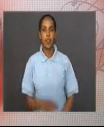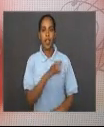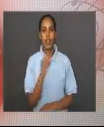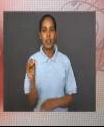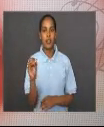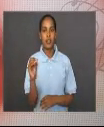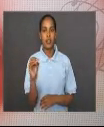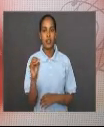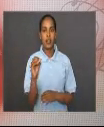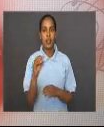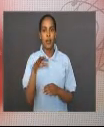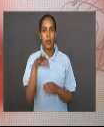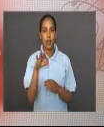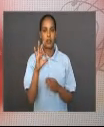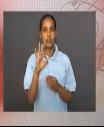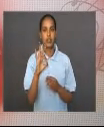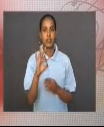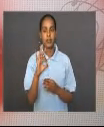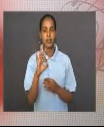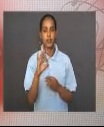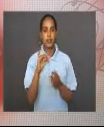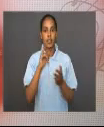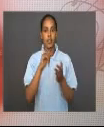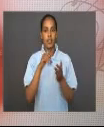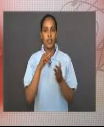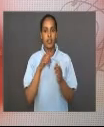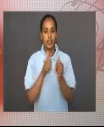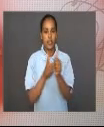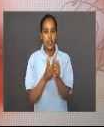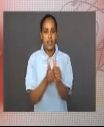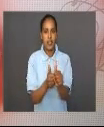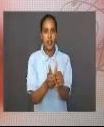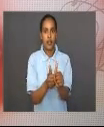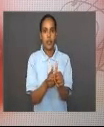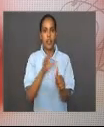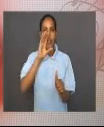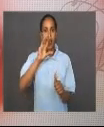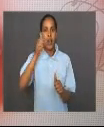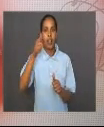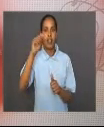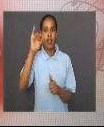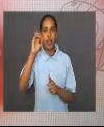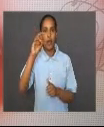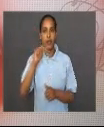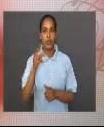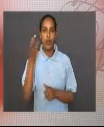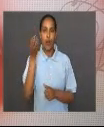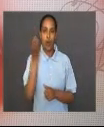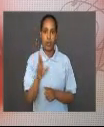and amongst them is a series of cations